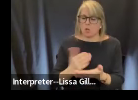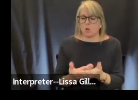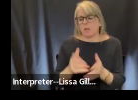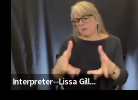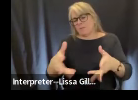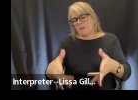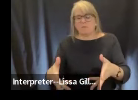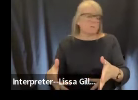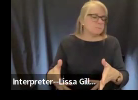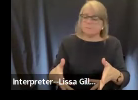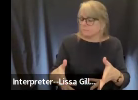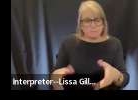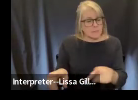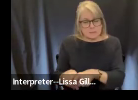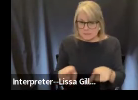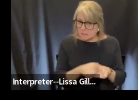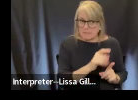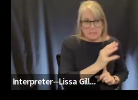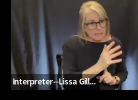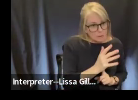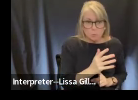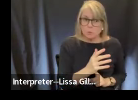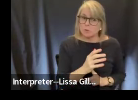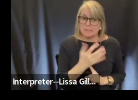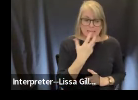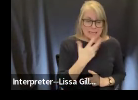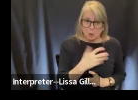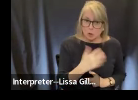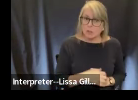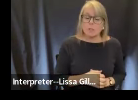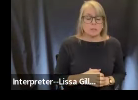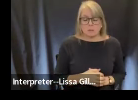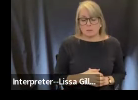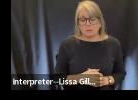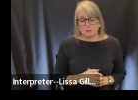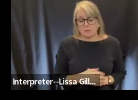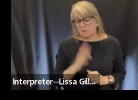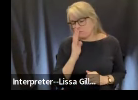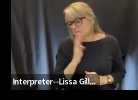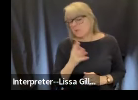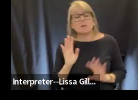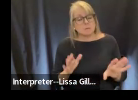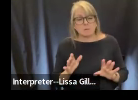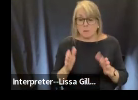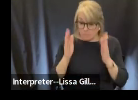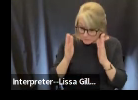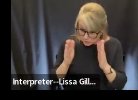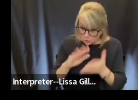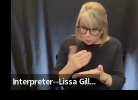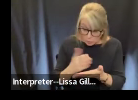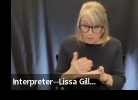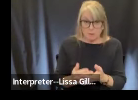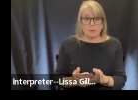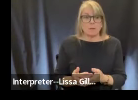like those space heaters and candles. Don't wear loose clothing while cooking. Sometimes people, might just reach